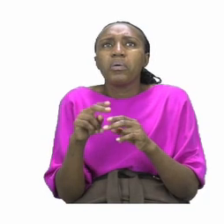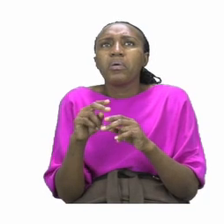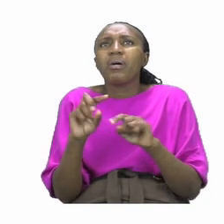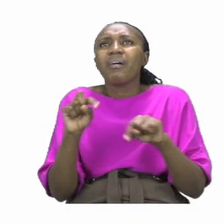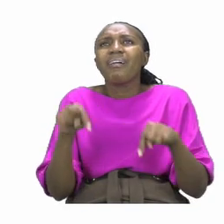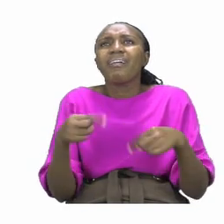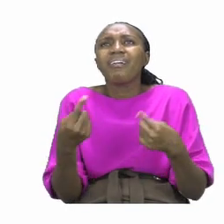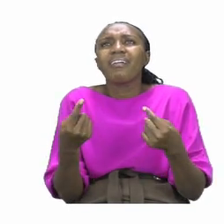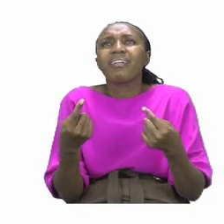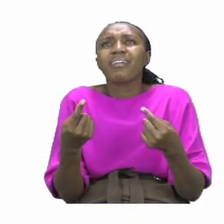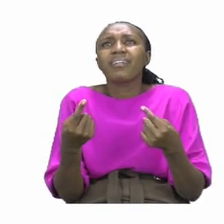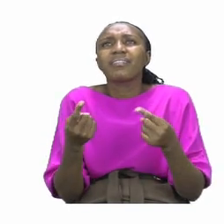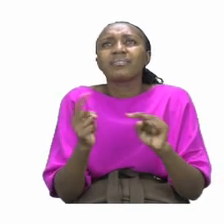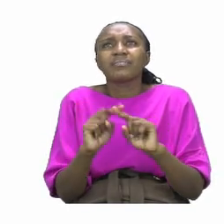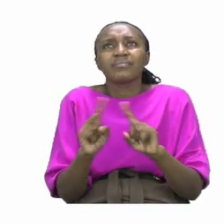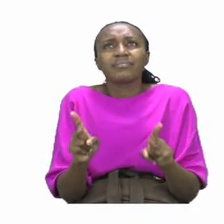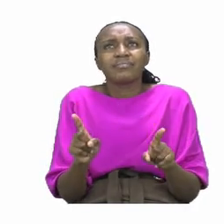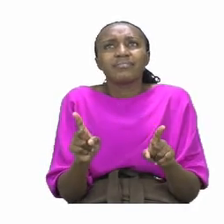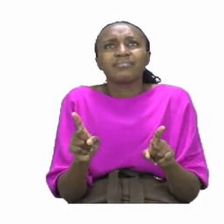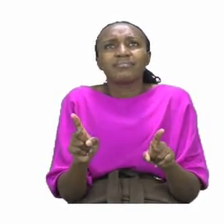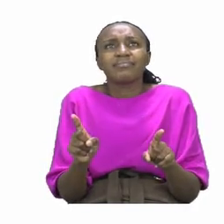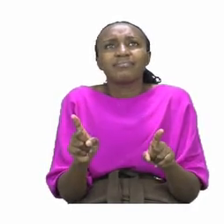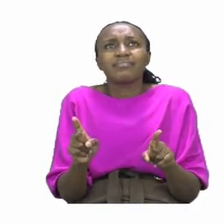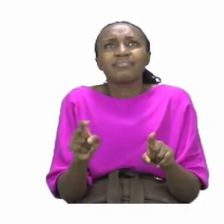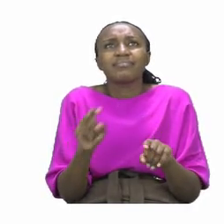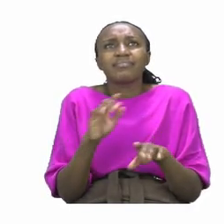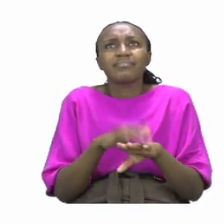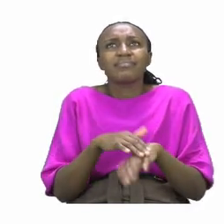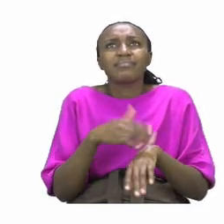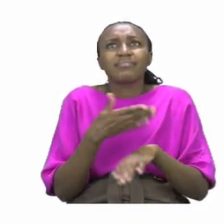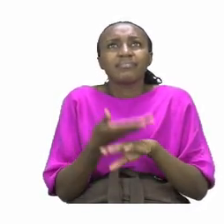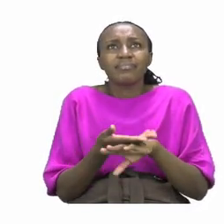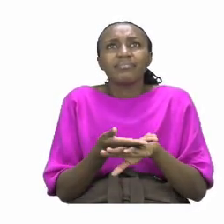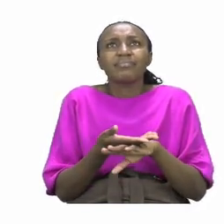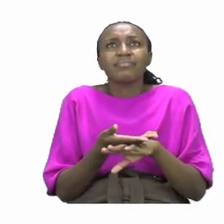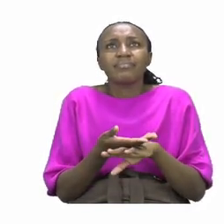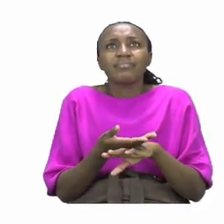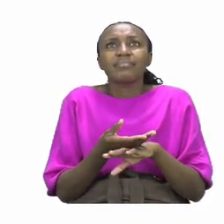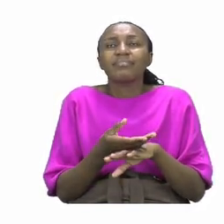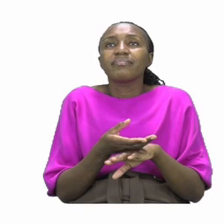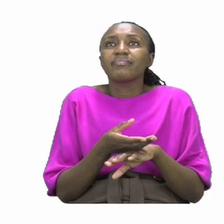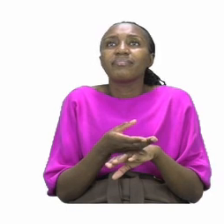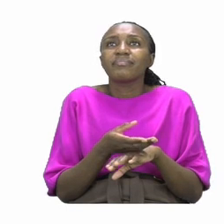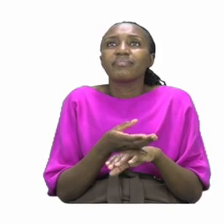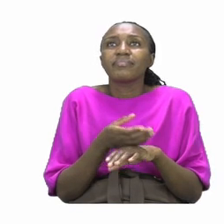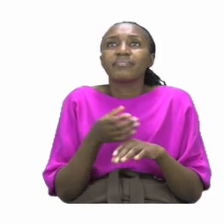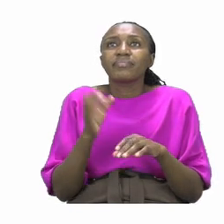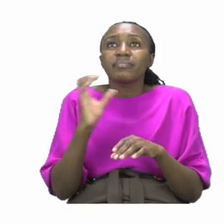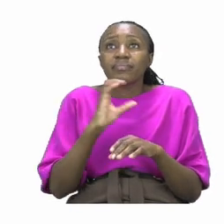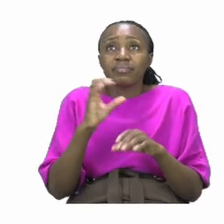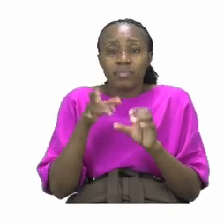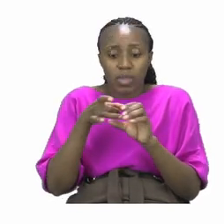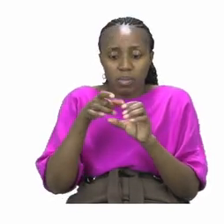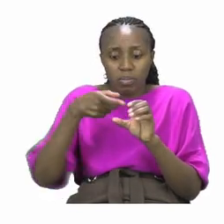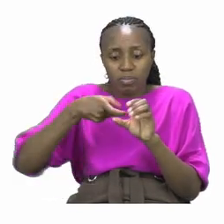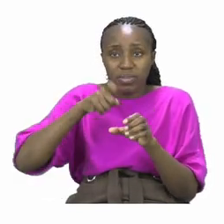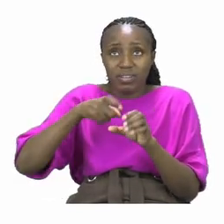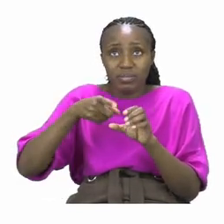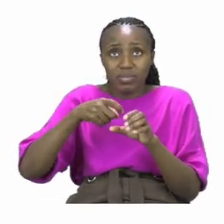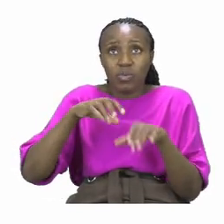such as our soda bottles or our cool drink